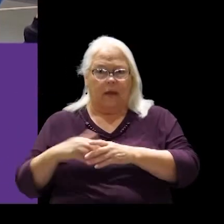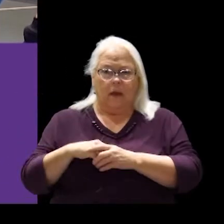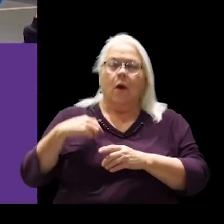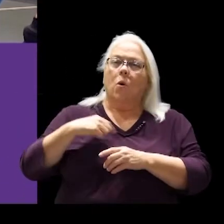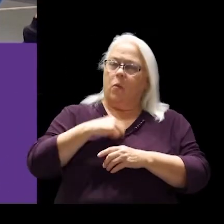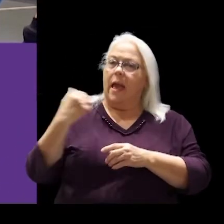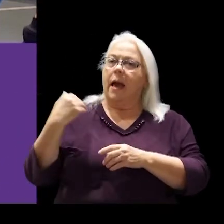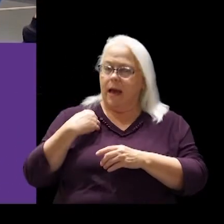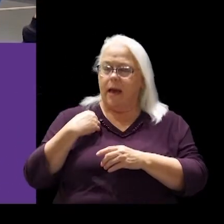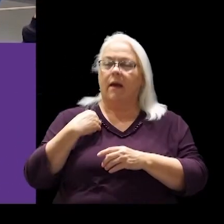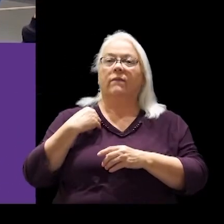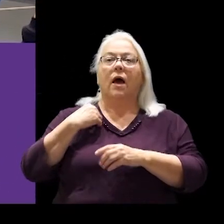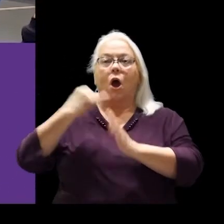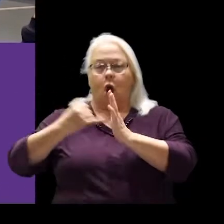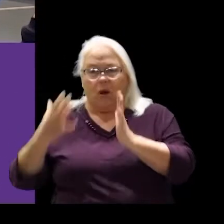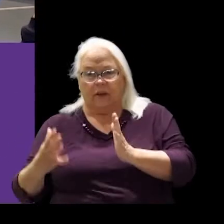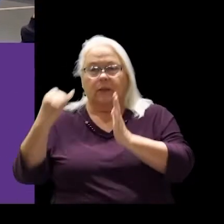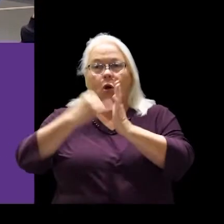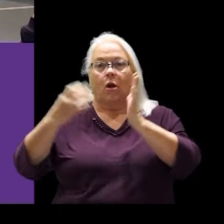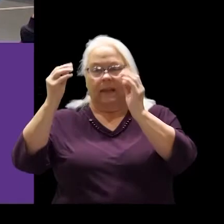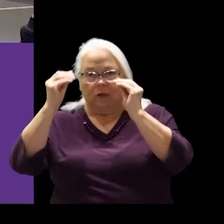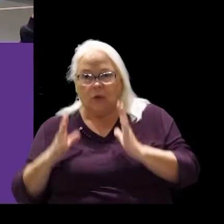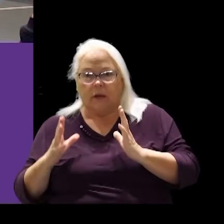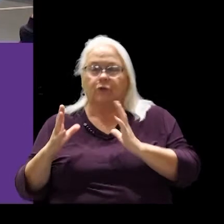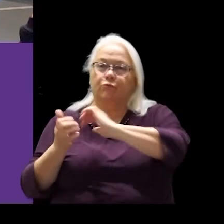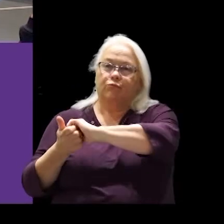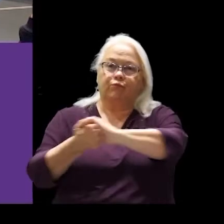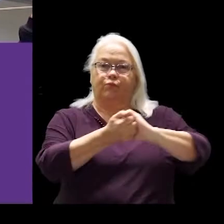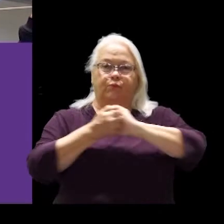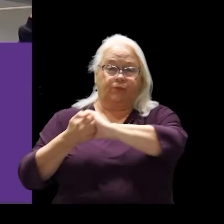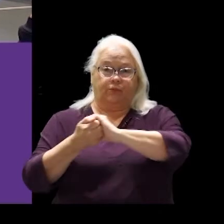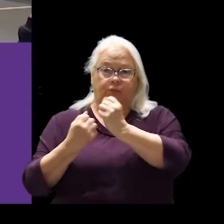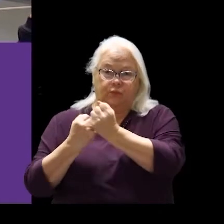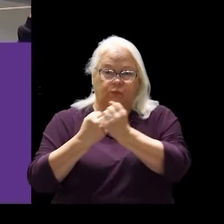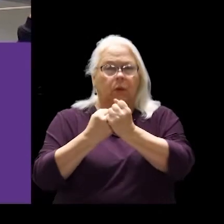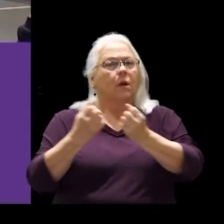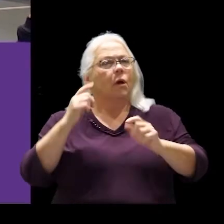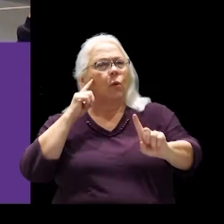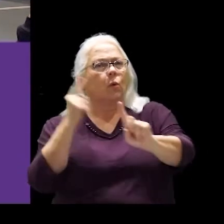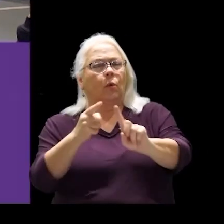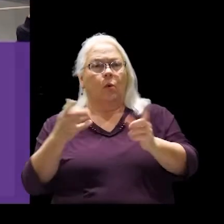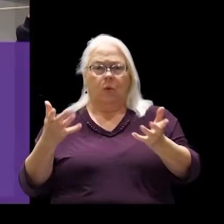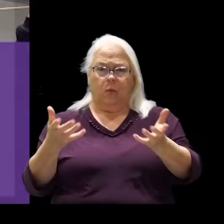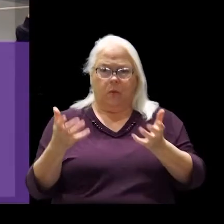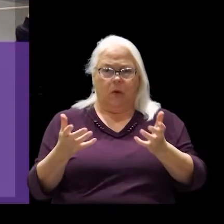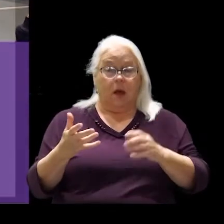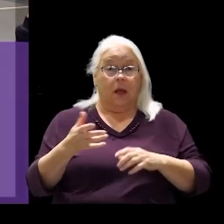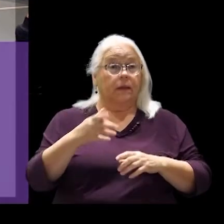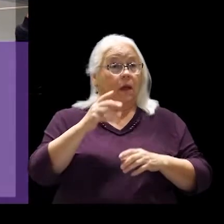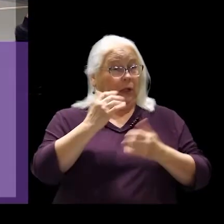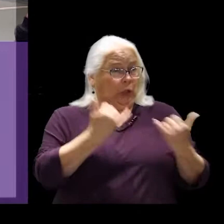participation in the arts. Collectively, we recognize this video is from the perspective of allied artists and arts